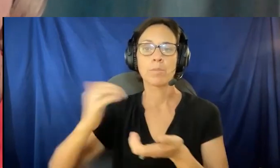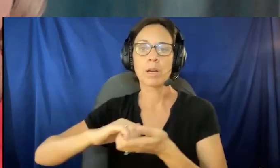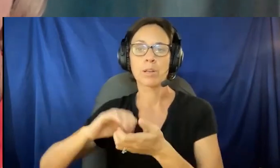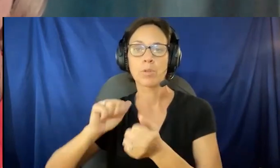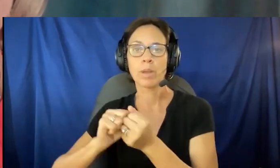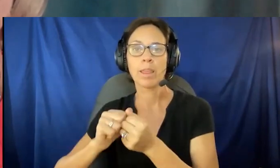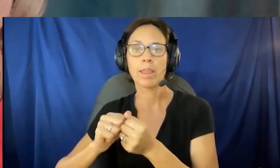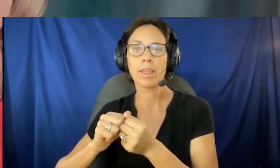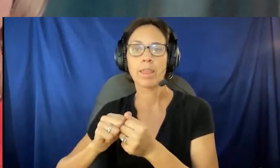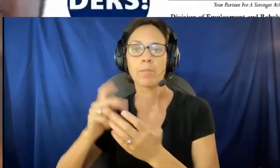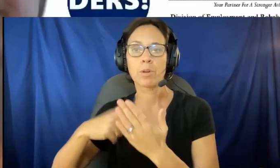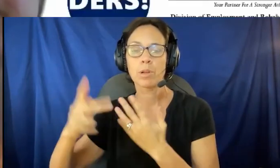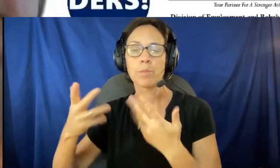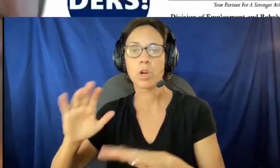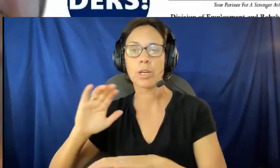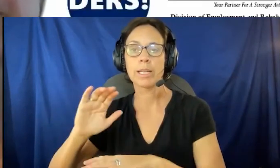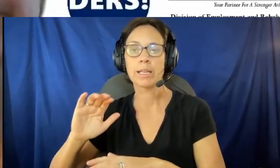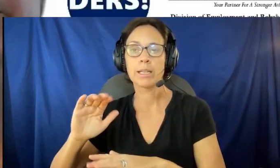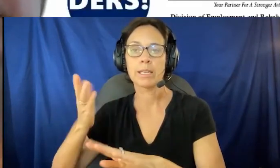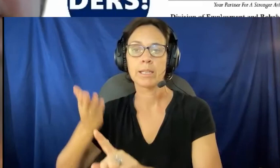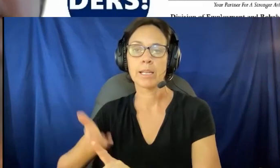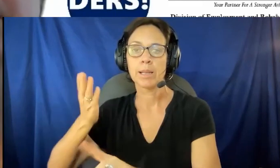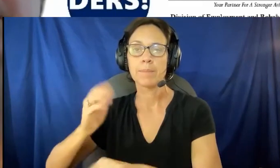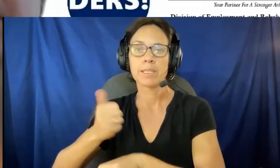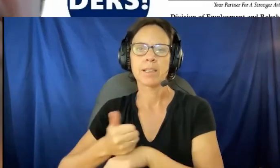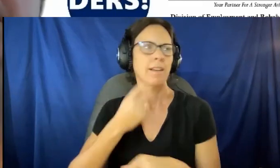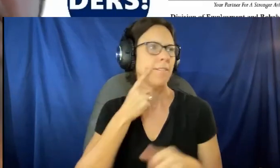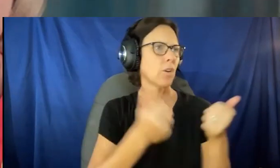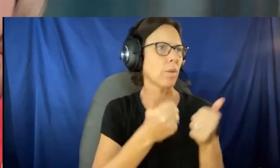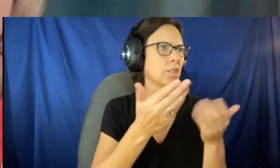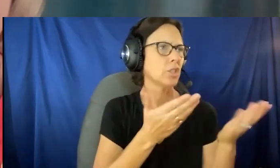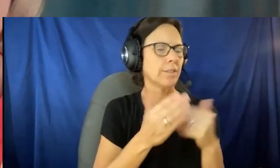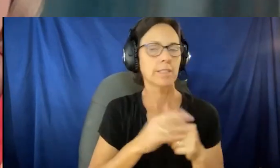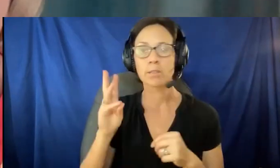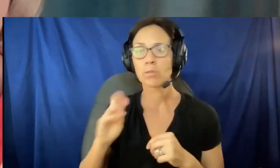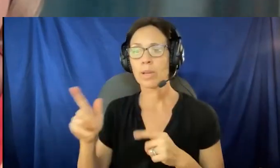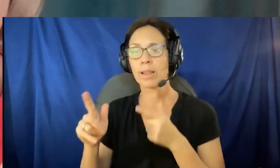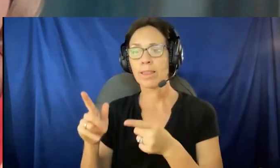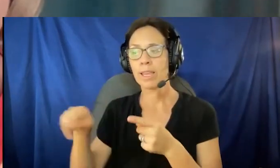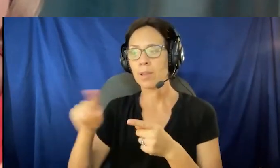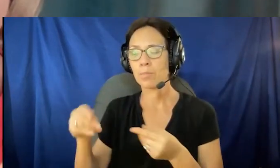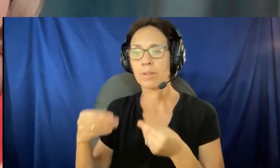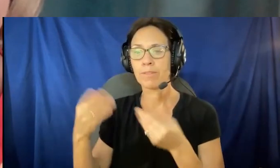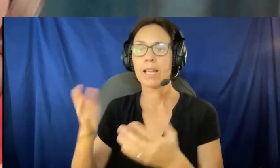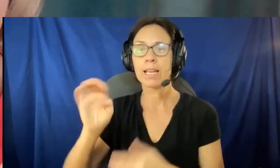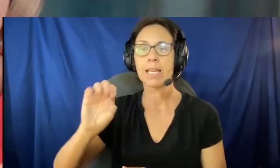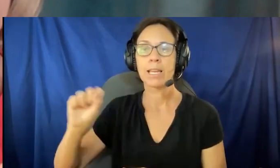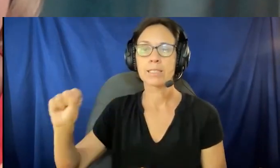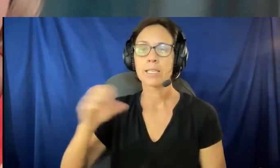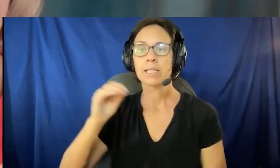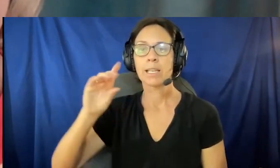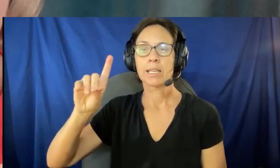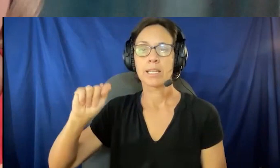program? For which service? Well, let's see. They provide ESS and